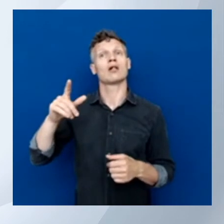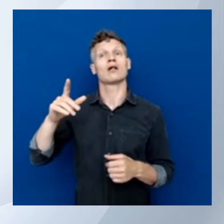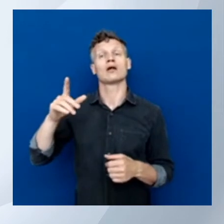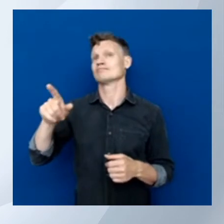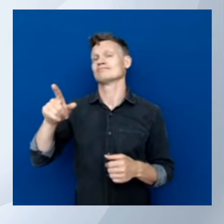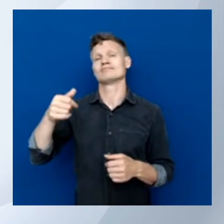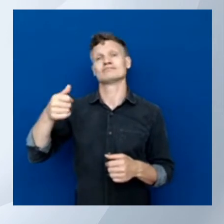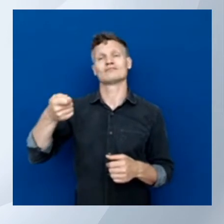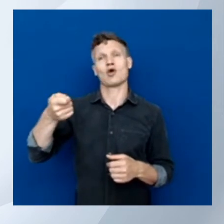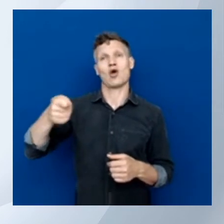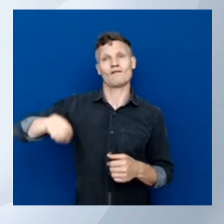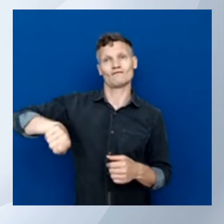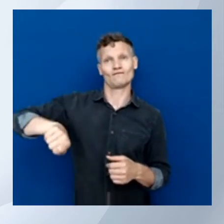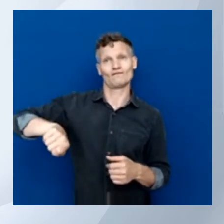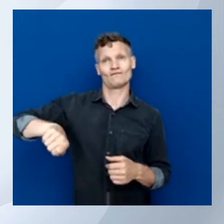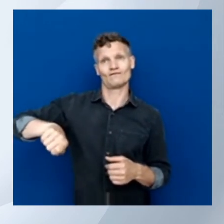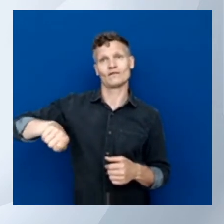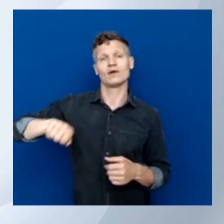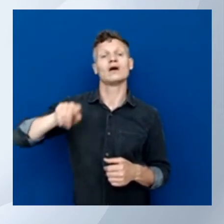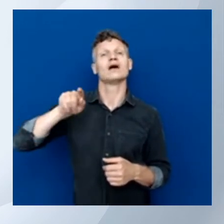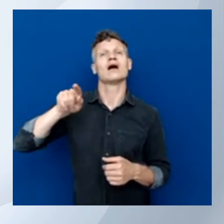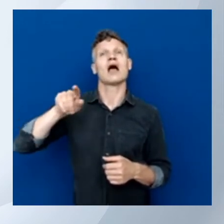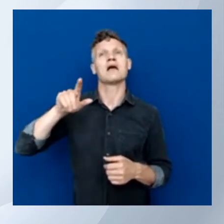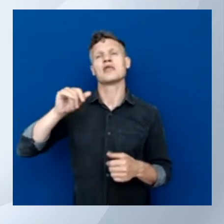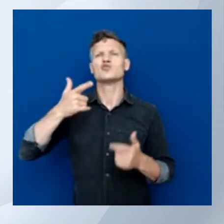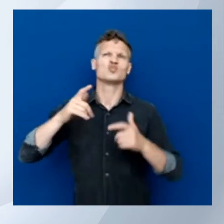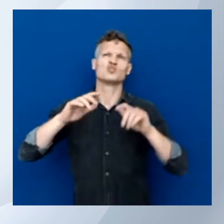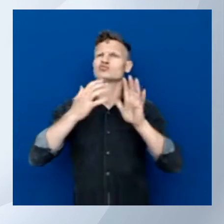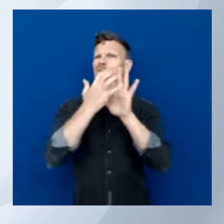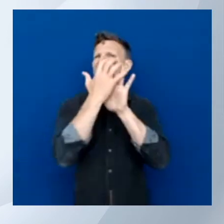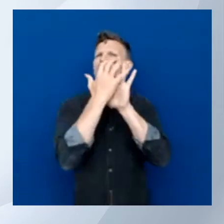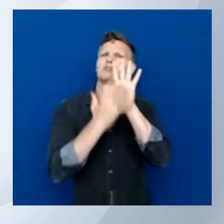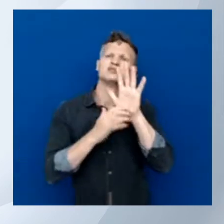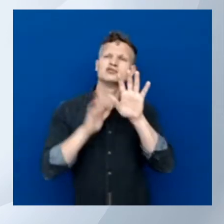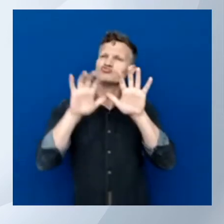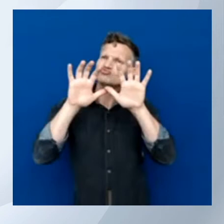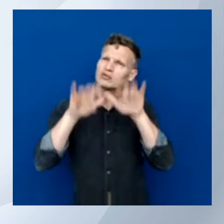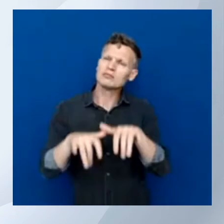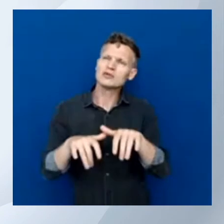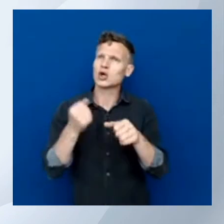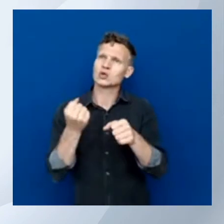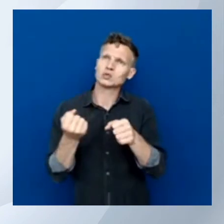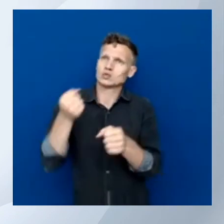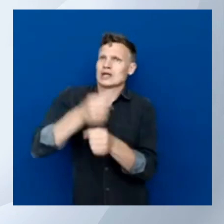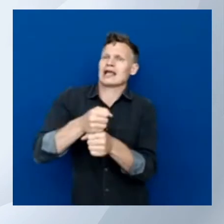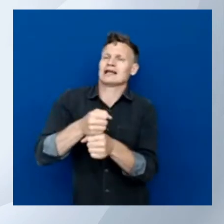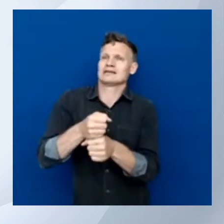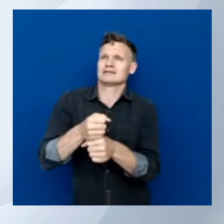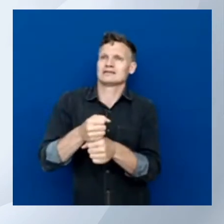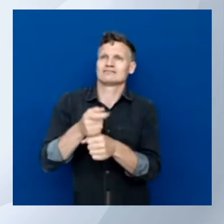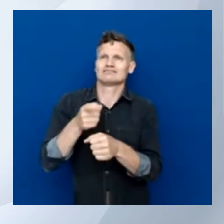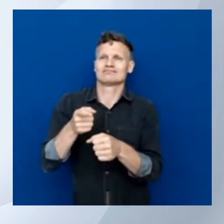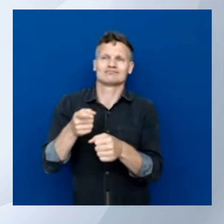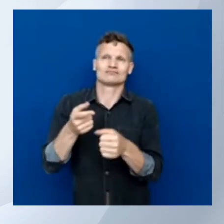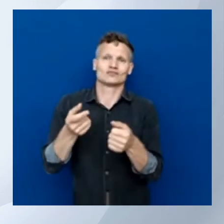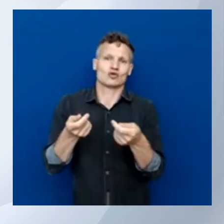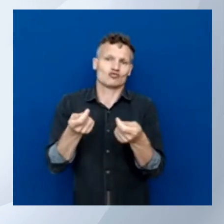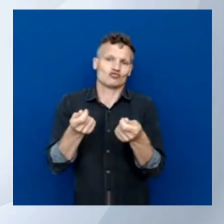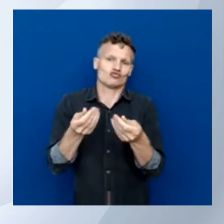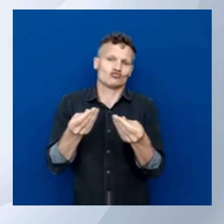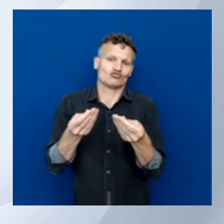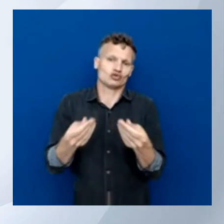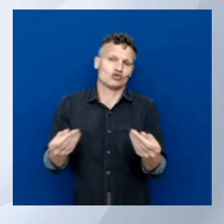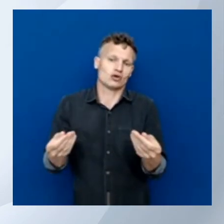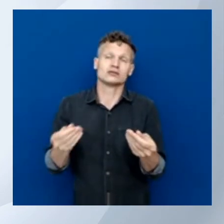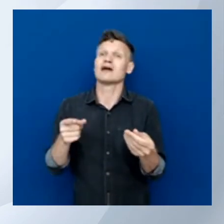might run a script or something to create our resource in that region. We then do a very typical app service deployment. At this point,